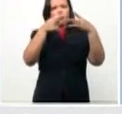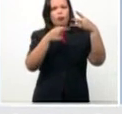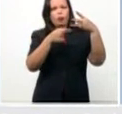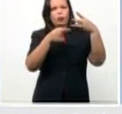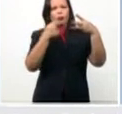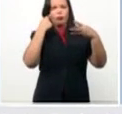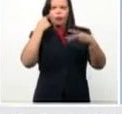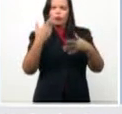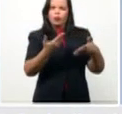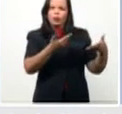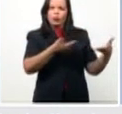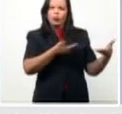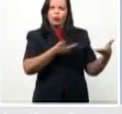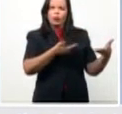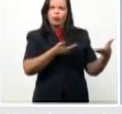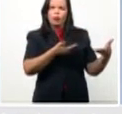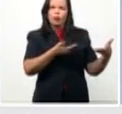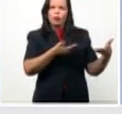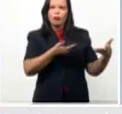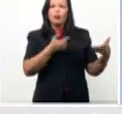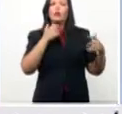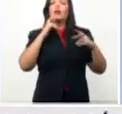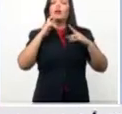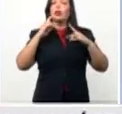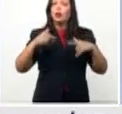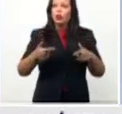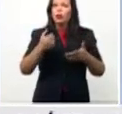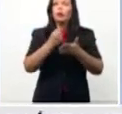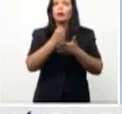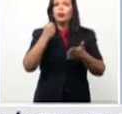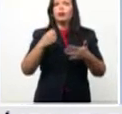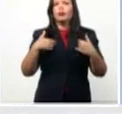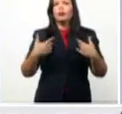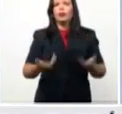0.97. And then we reiterate